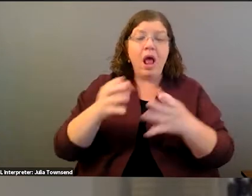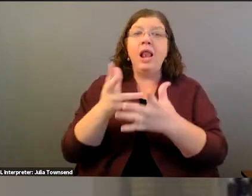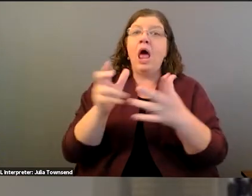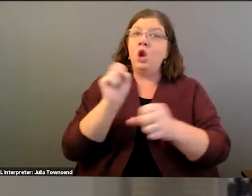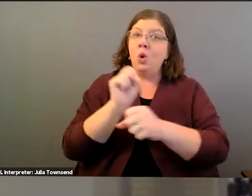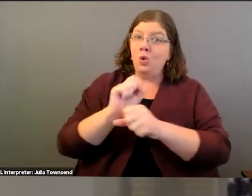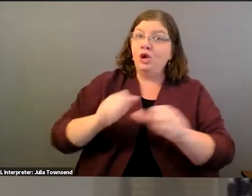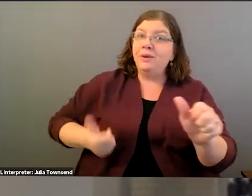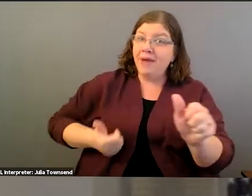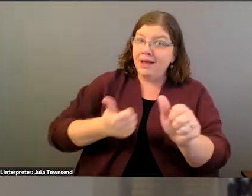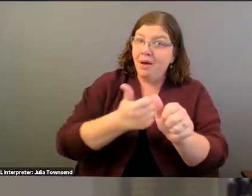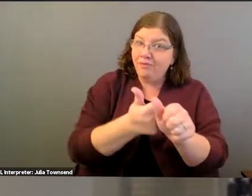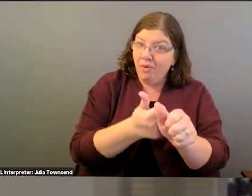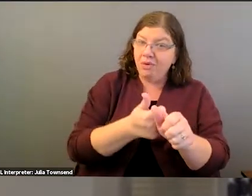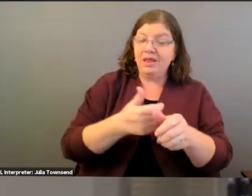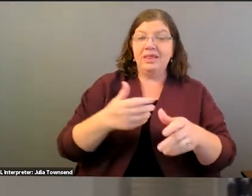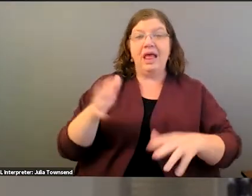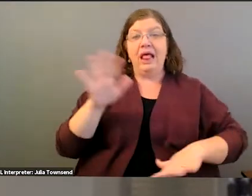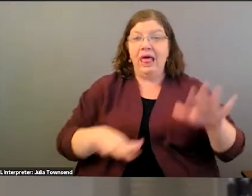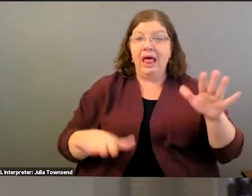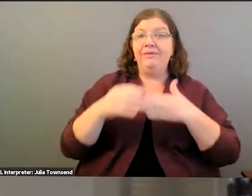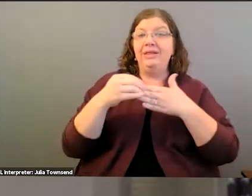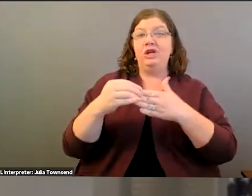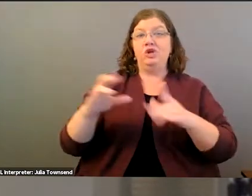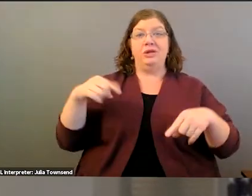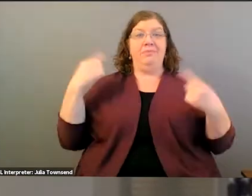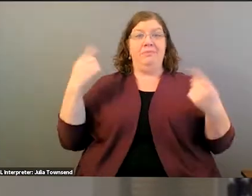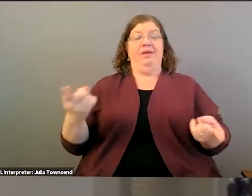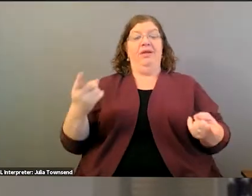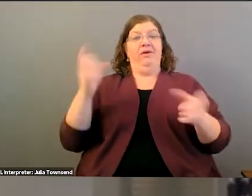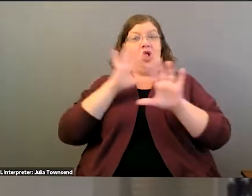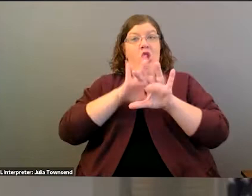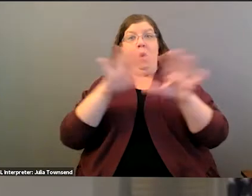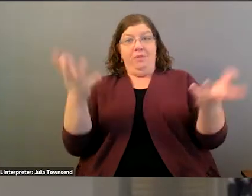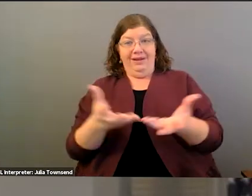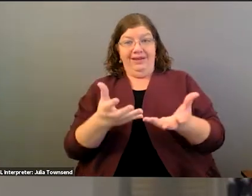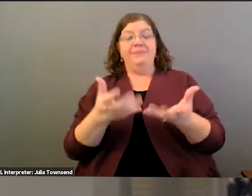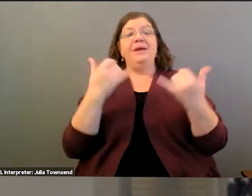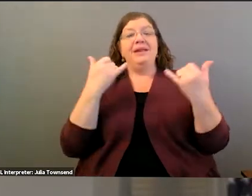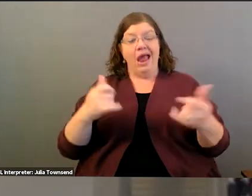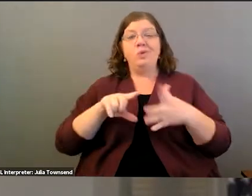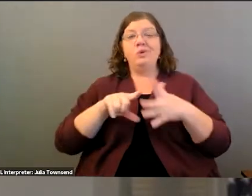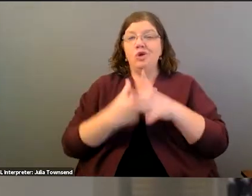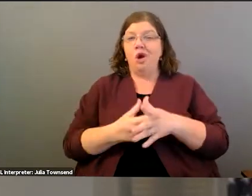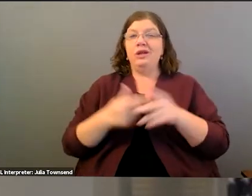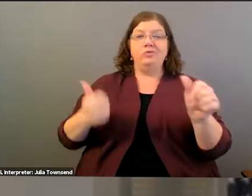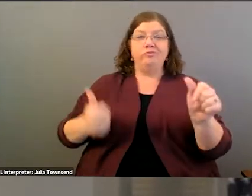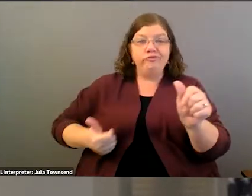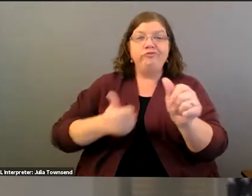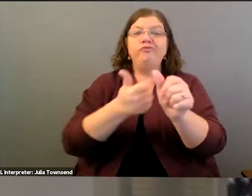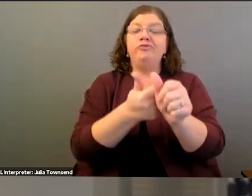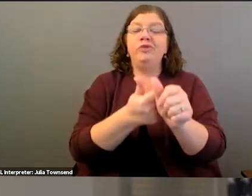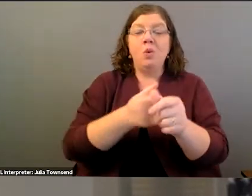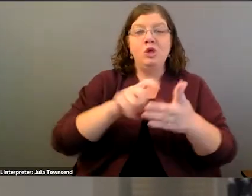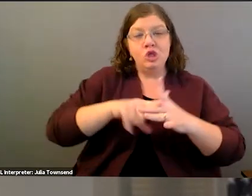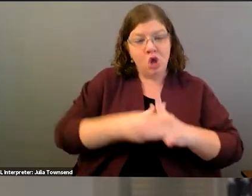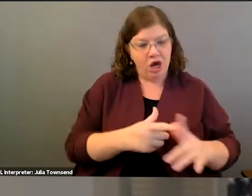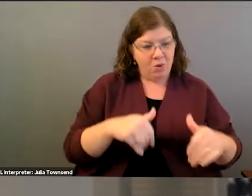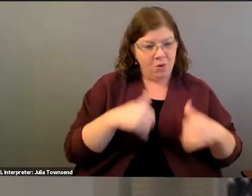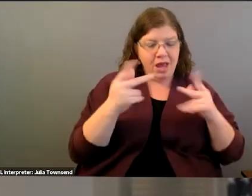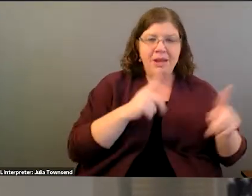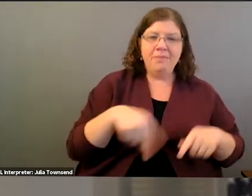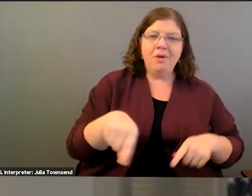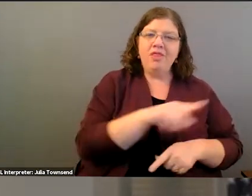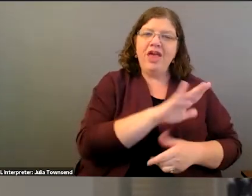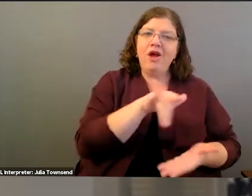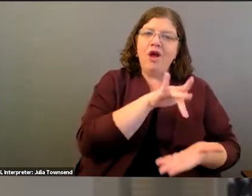of leadership that we have to make up for globally. But we're doing it, and we're starting with our young people, and they're at the heart of it, and then the reason why we're